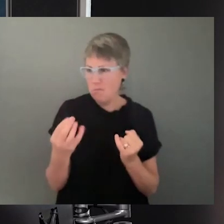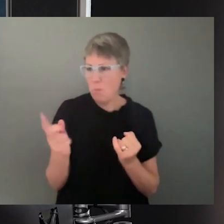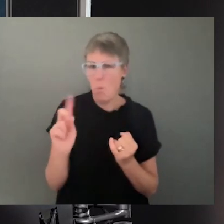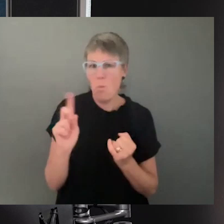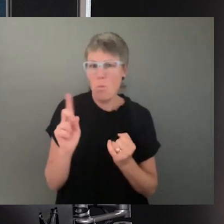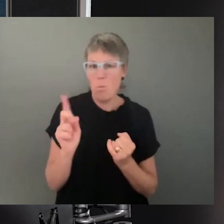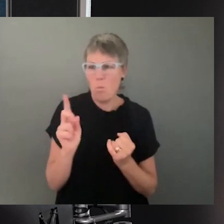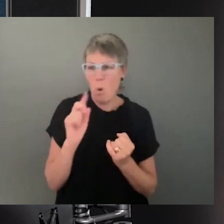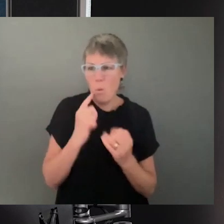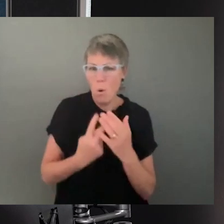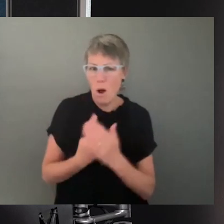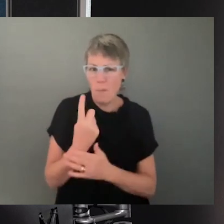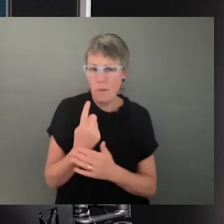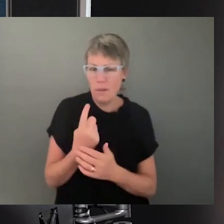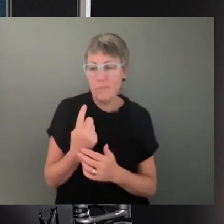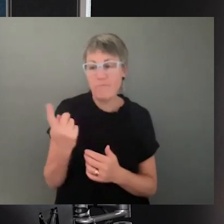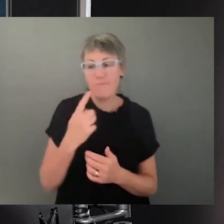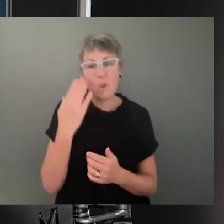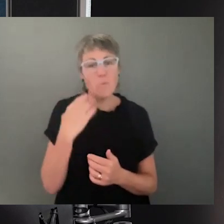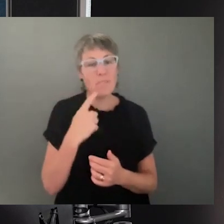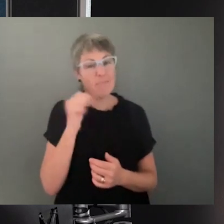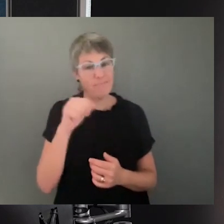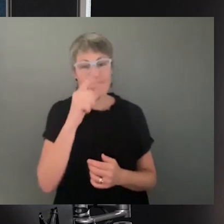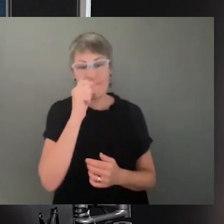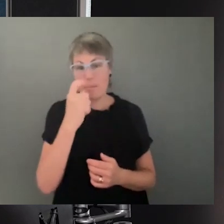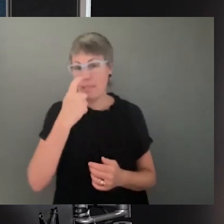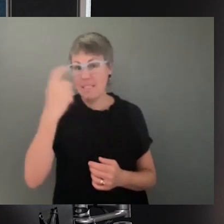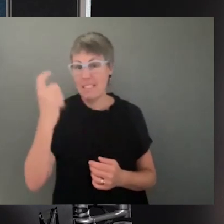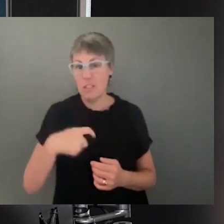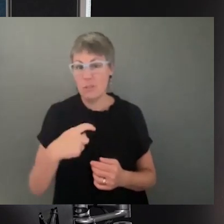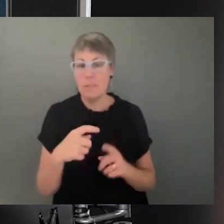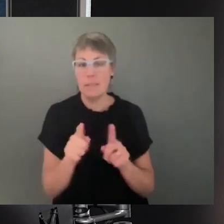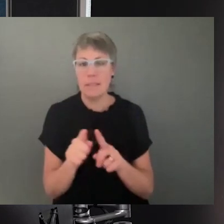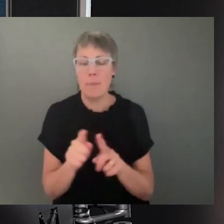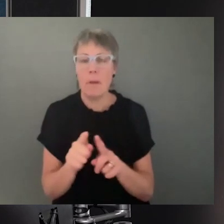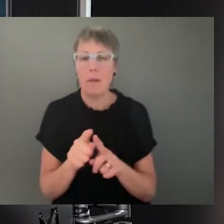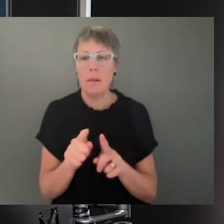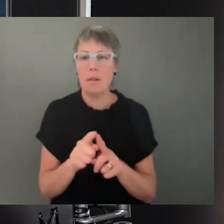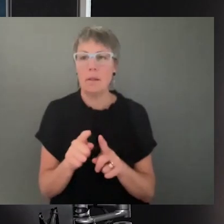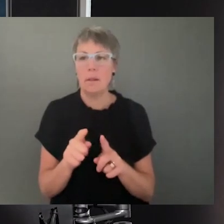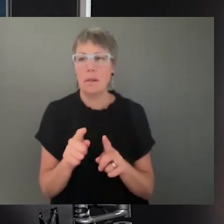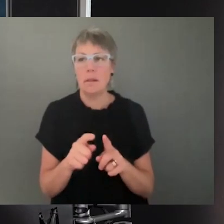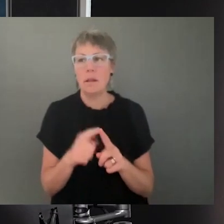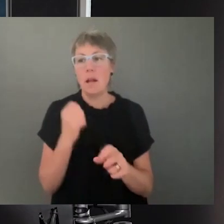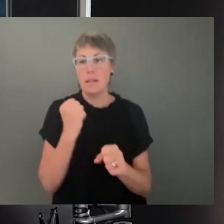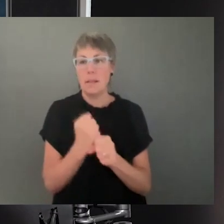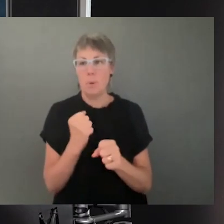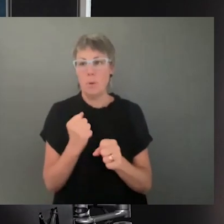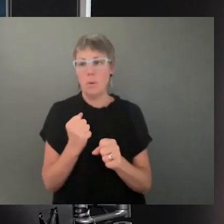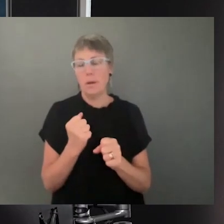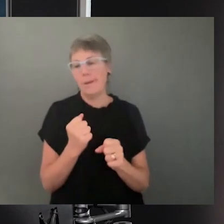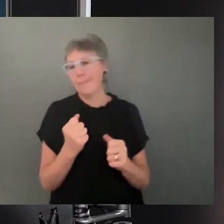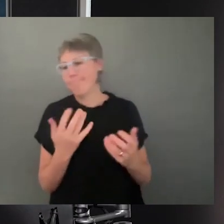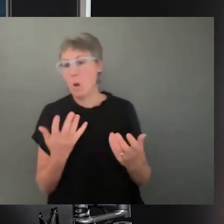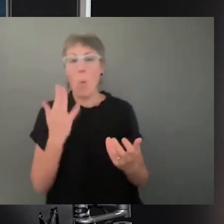have short and longer term for perhaps people with a disability? Yeah, it can be quite significant. So if you think of people